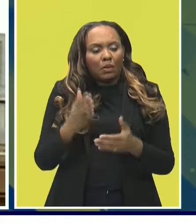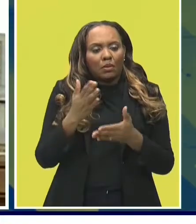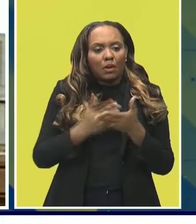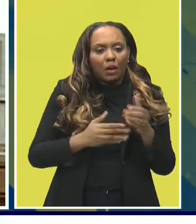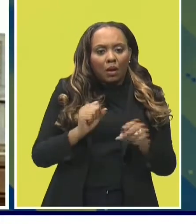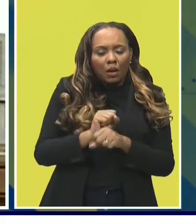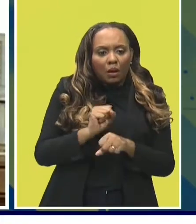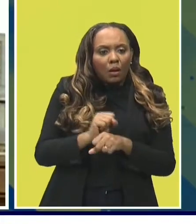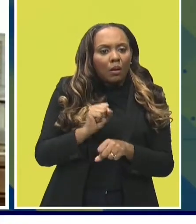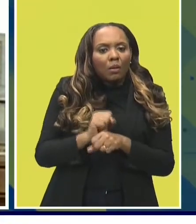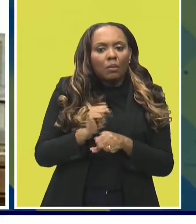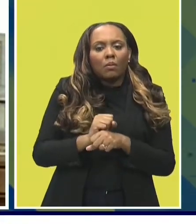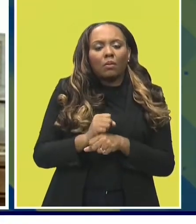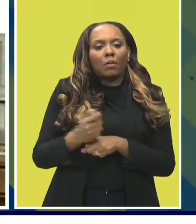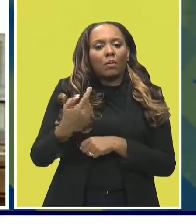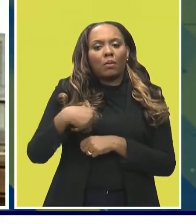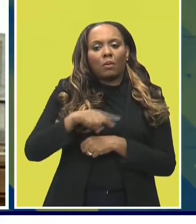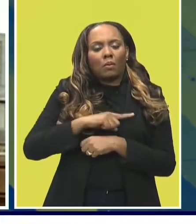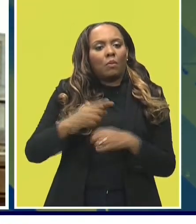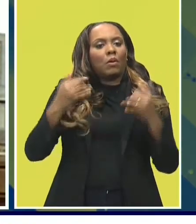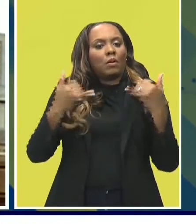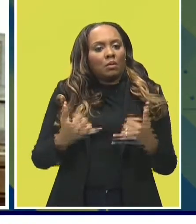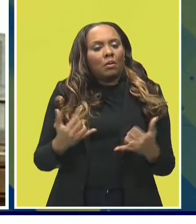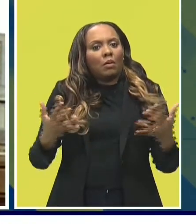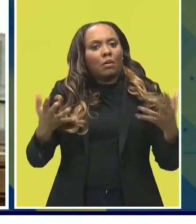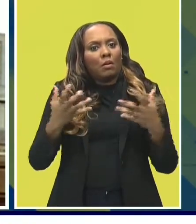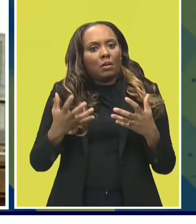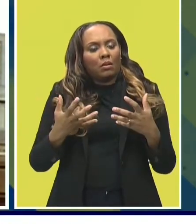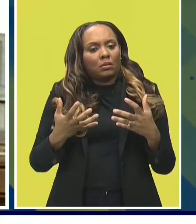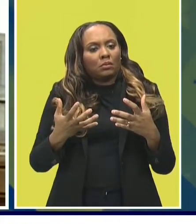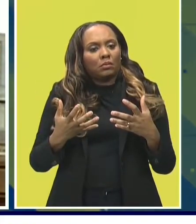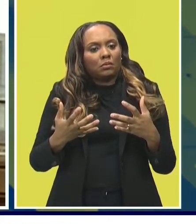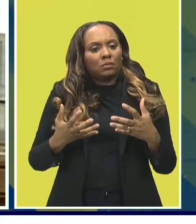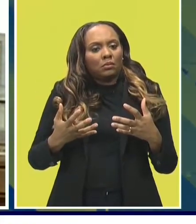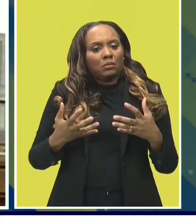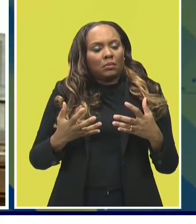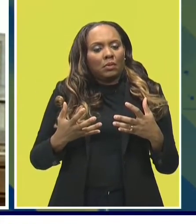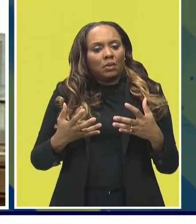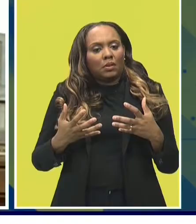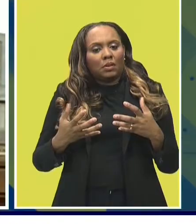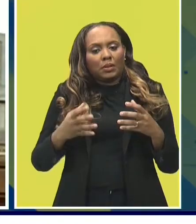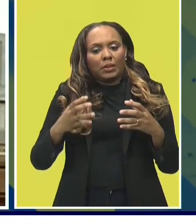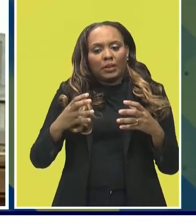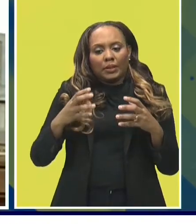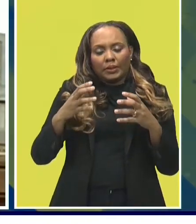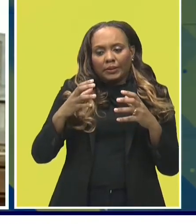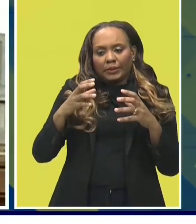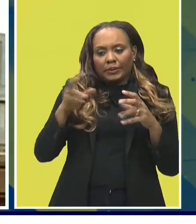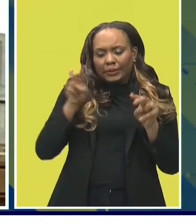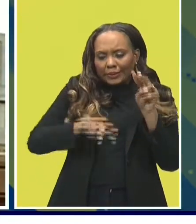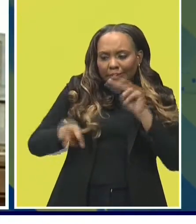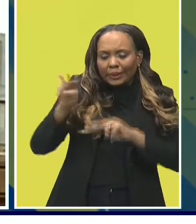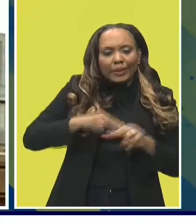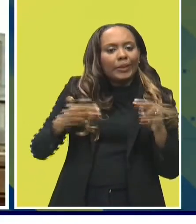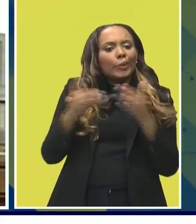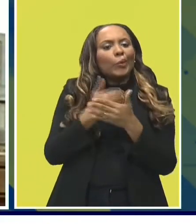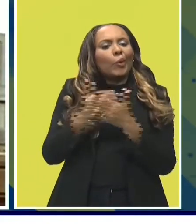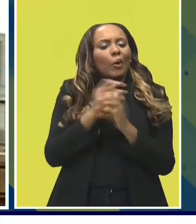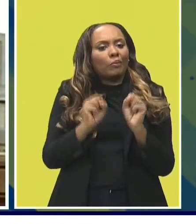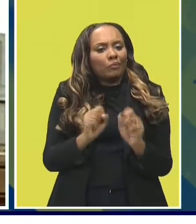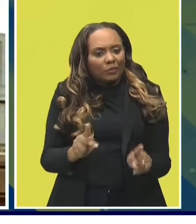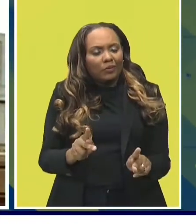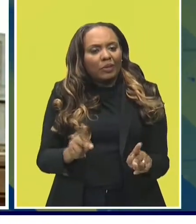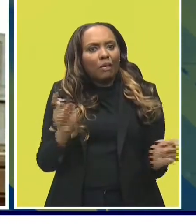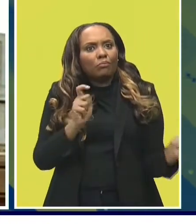was left over for us, we are breaking new ground, sir. We are breaking new ground in order to transition this country, sir, and to